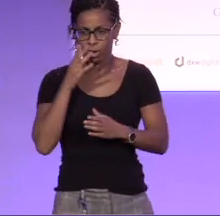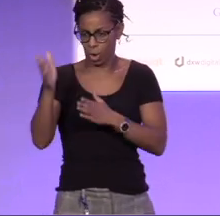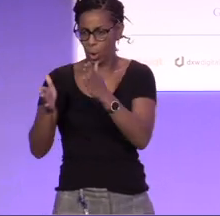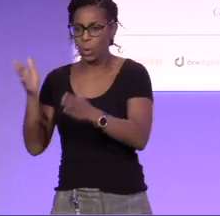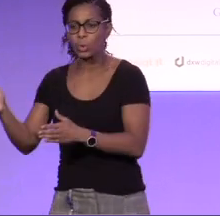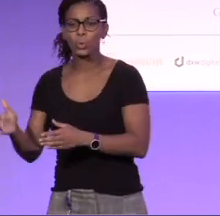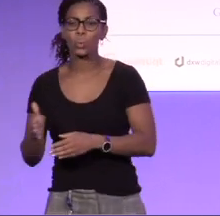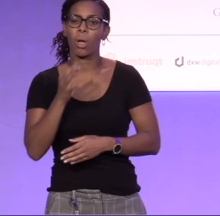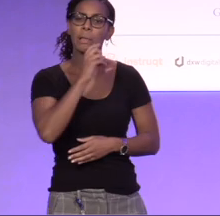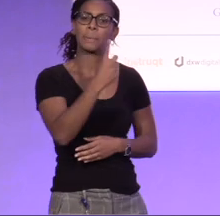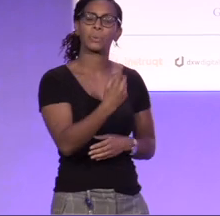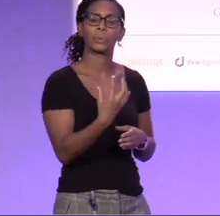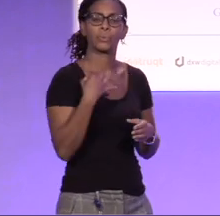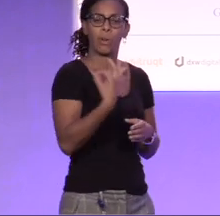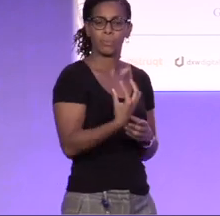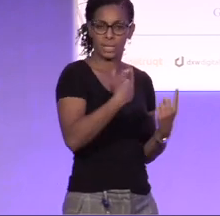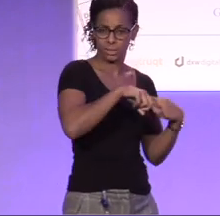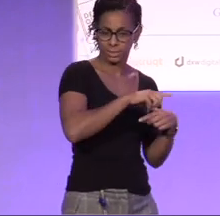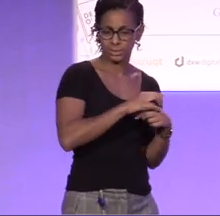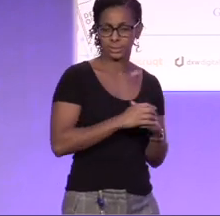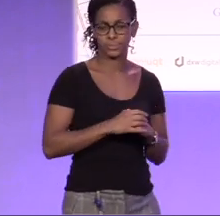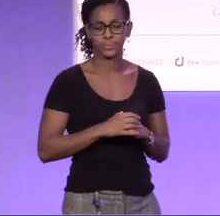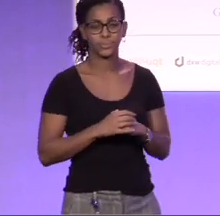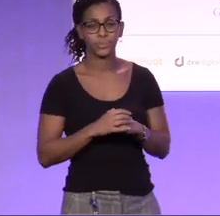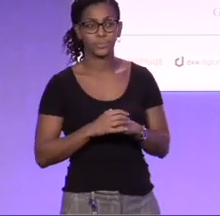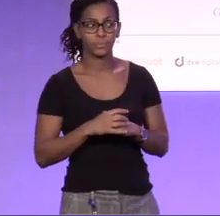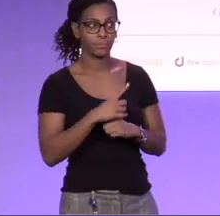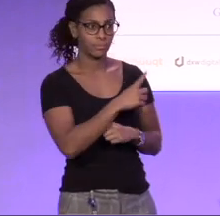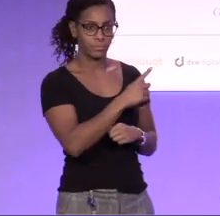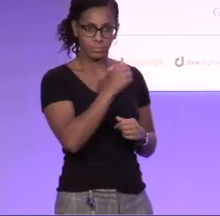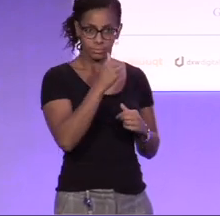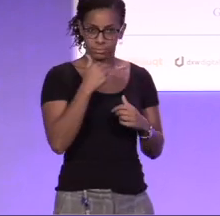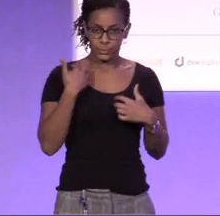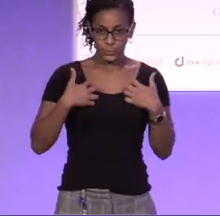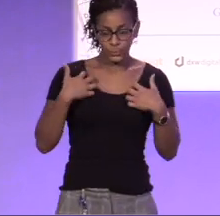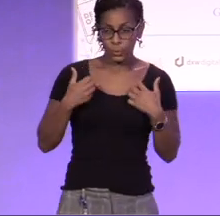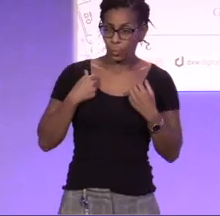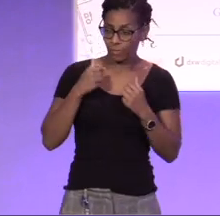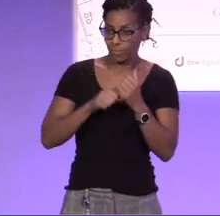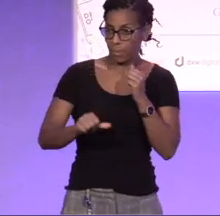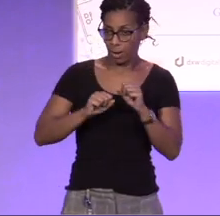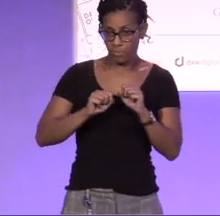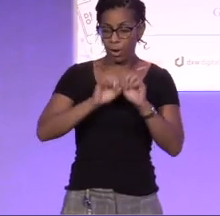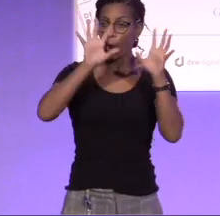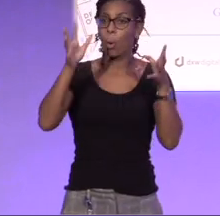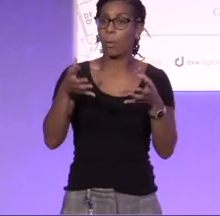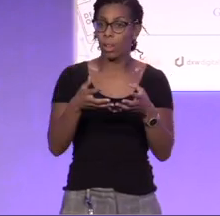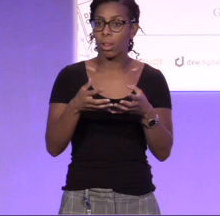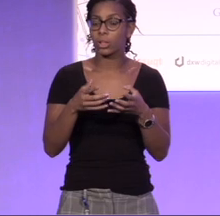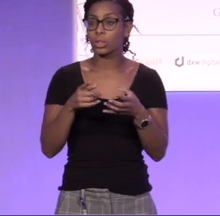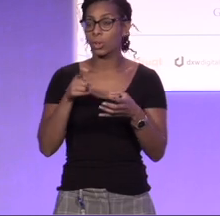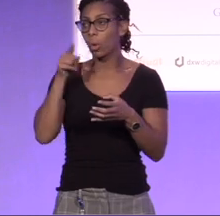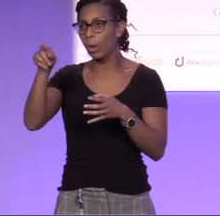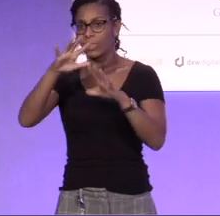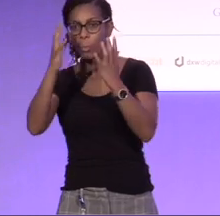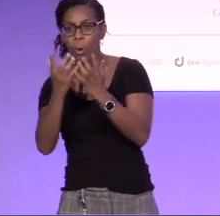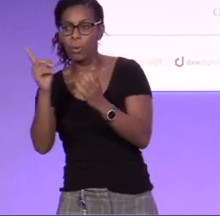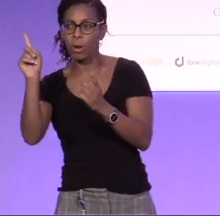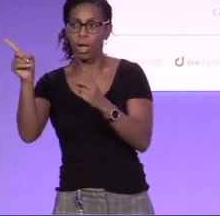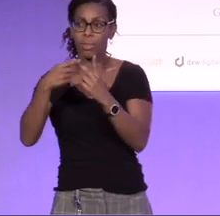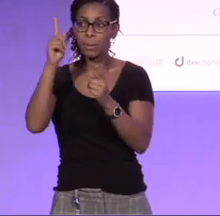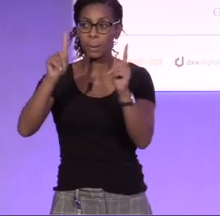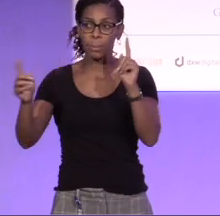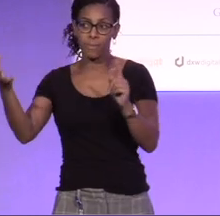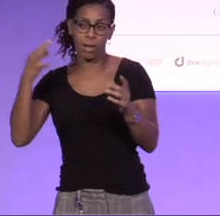going global. Very excitingly, we've had people reach out to us about starting new chapters around the world, so watch this space.